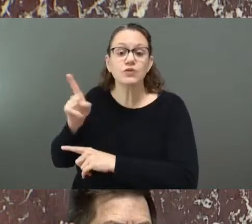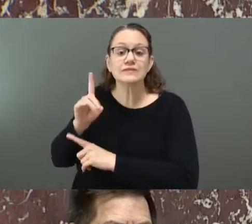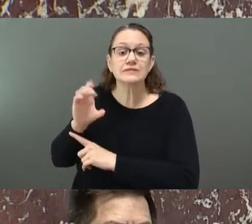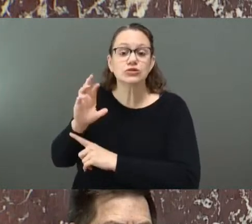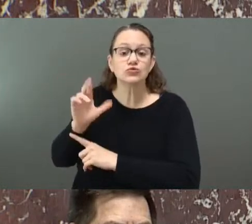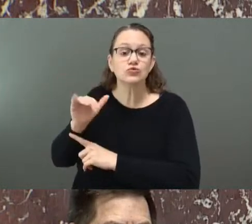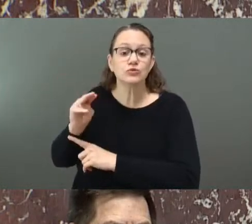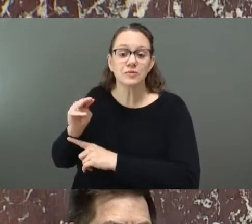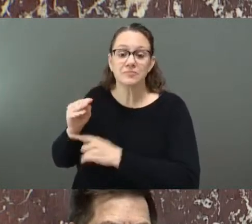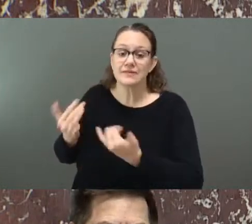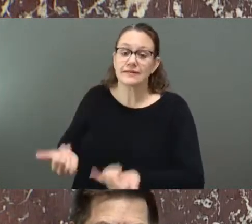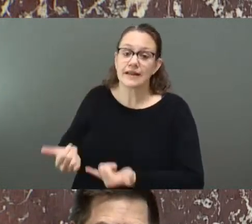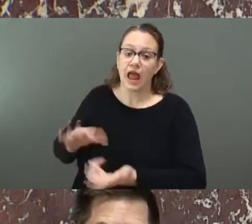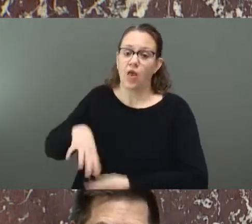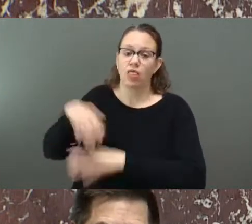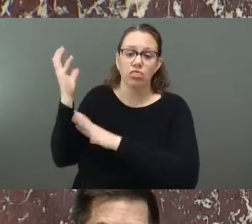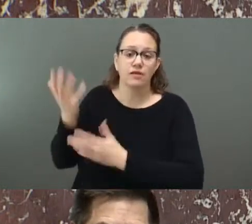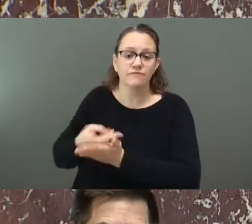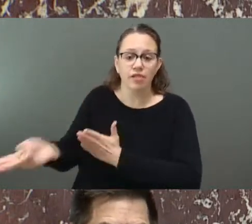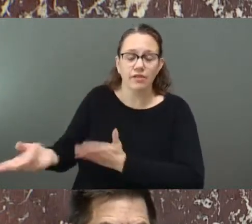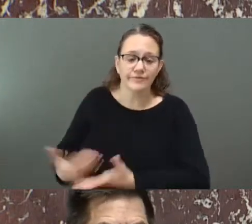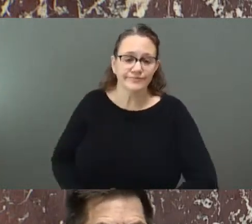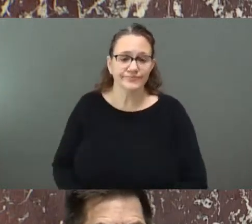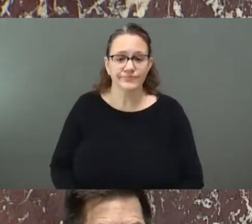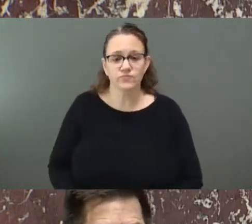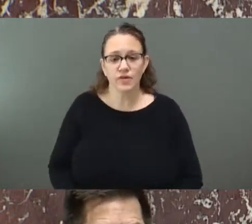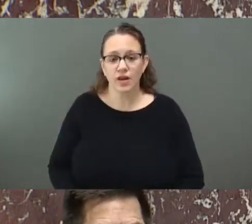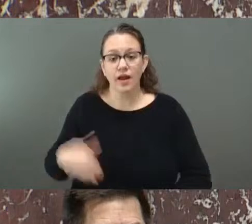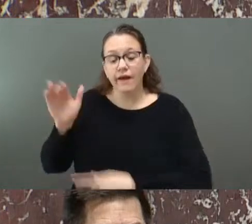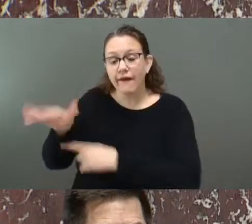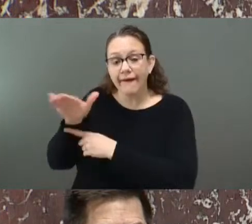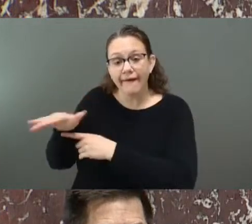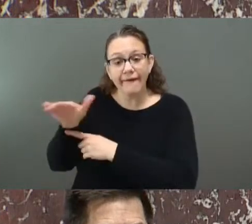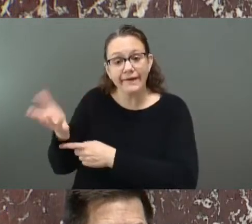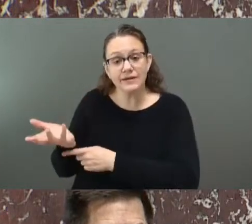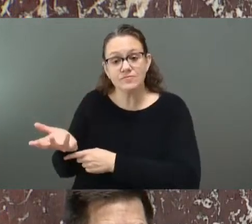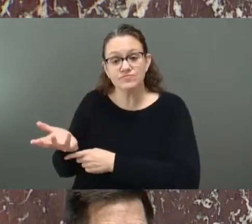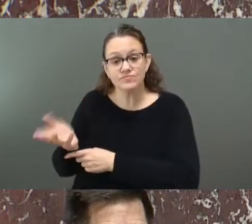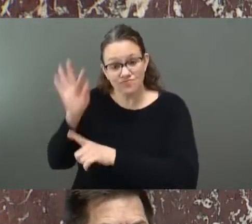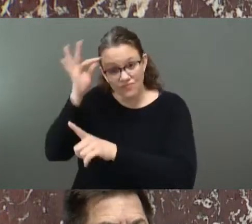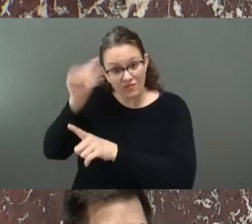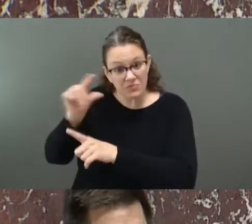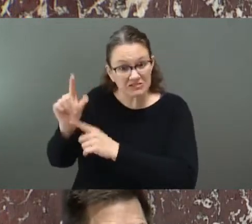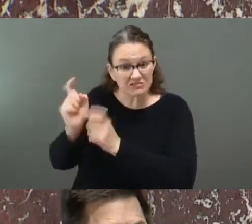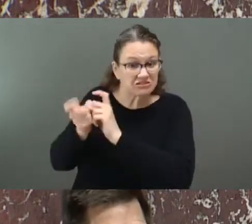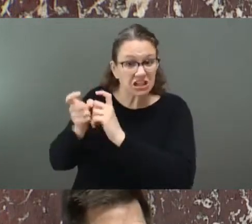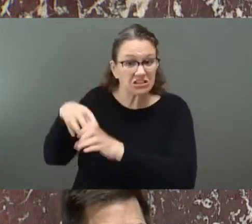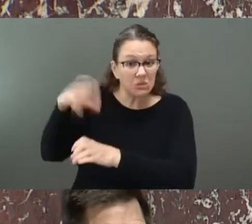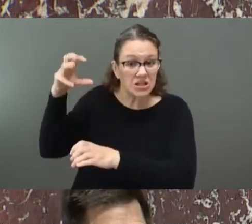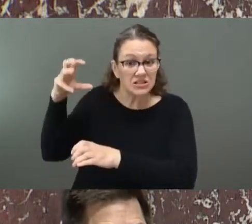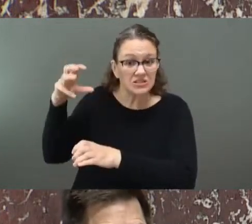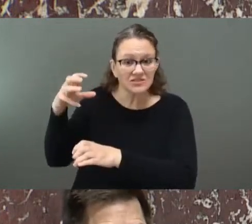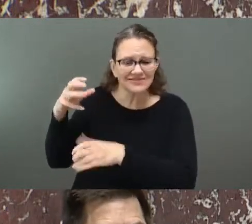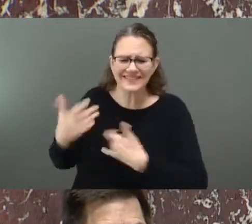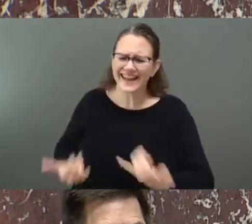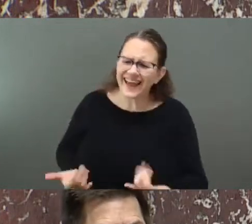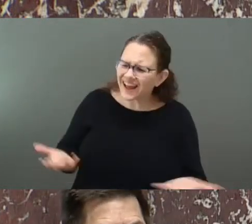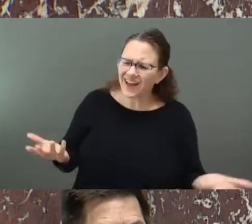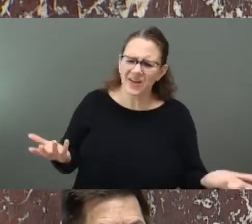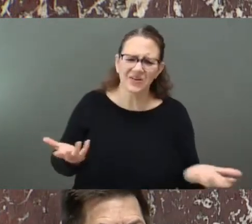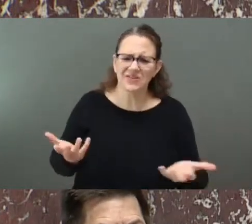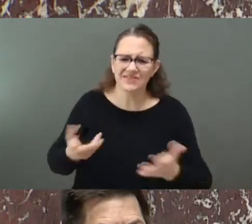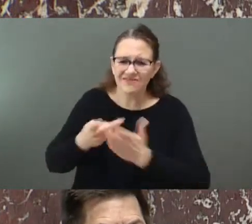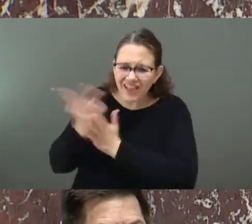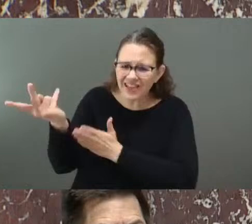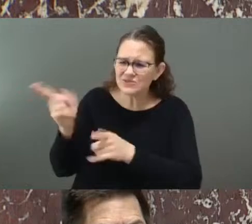back that they're failing. And in fact, our emissions in BC are higher and going up compared to every other province in the country, and suddenly it's the